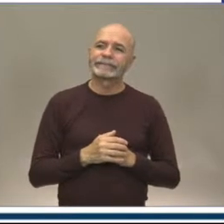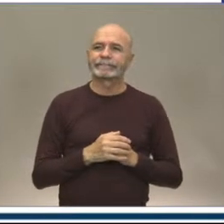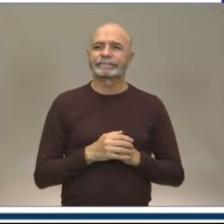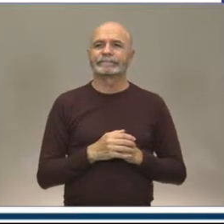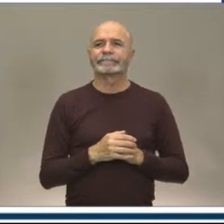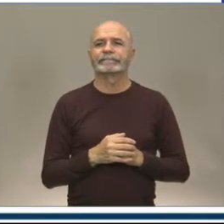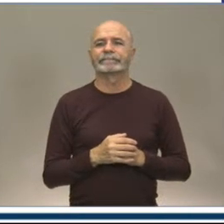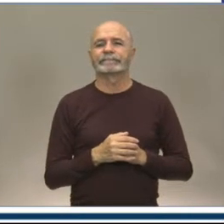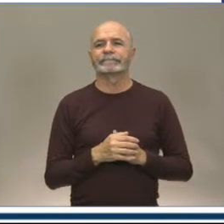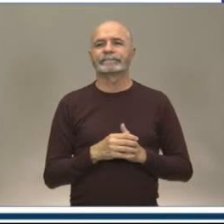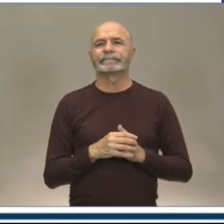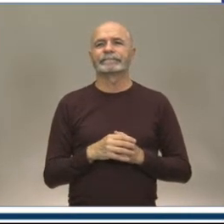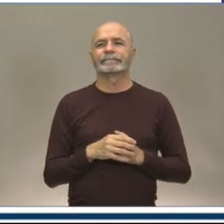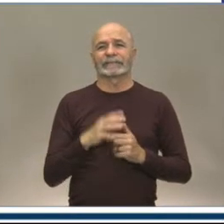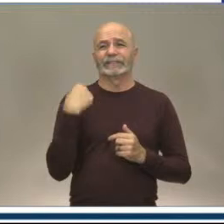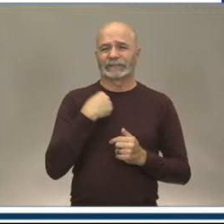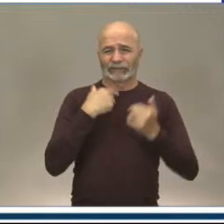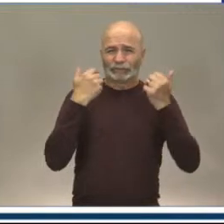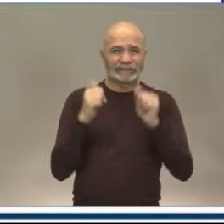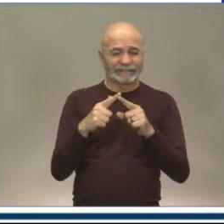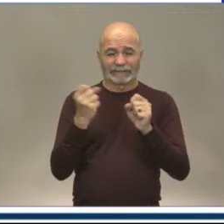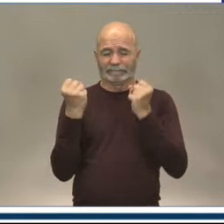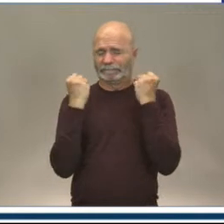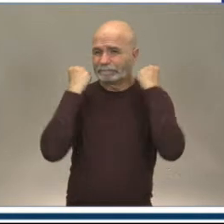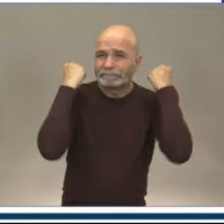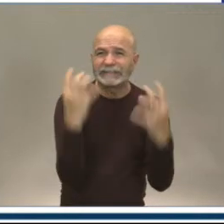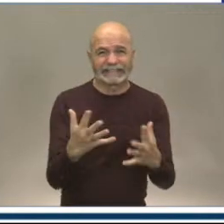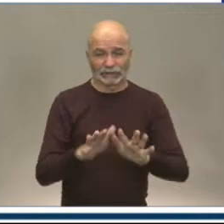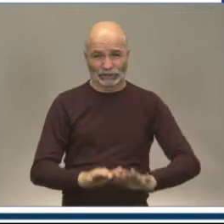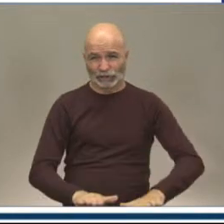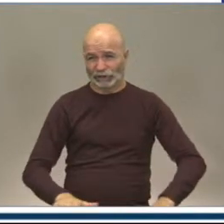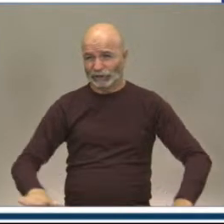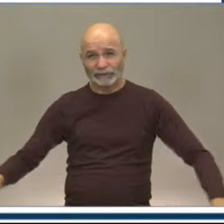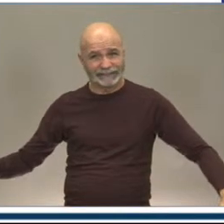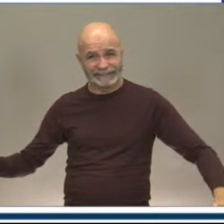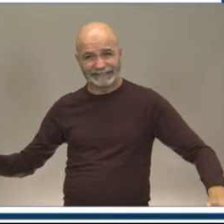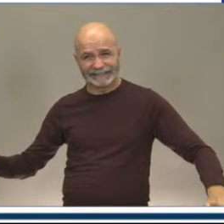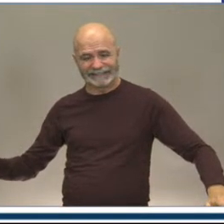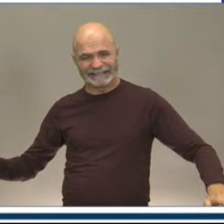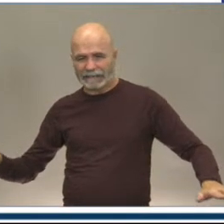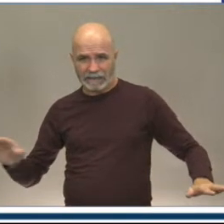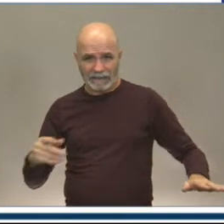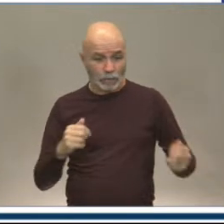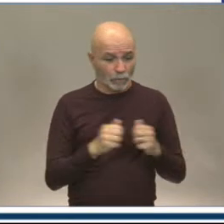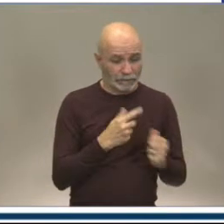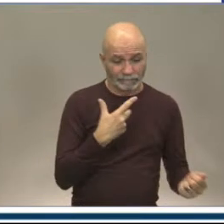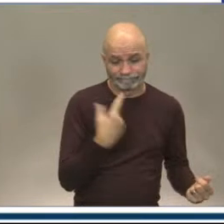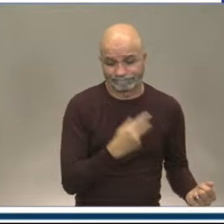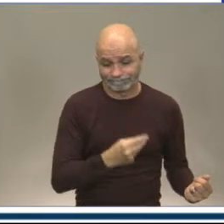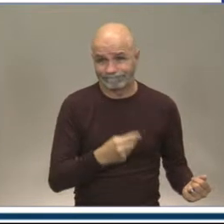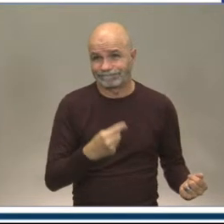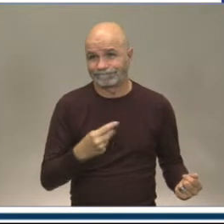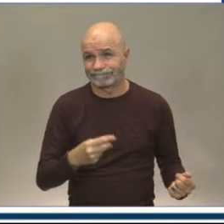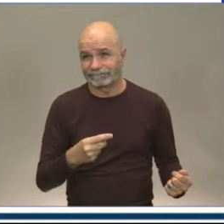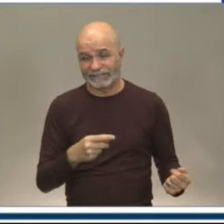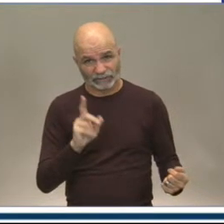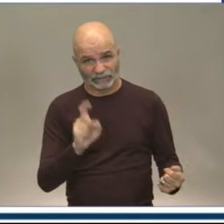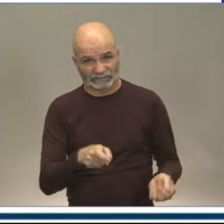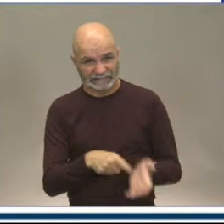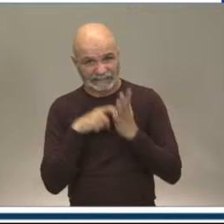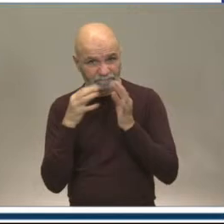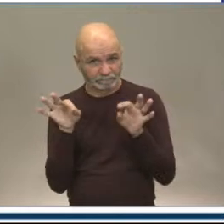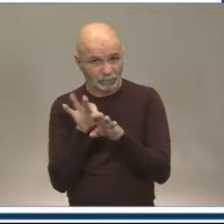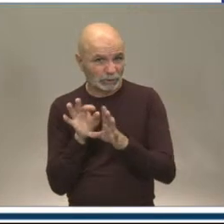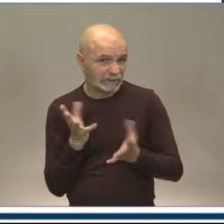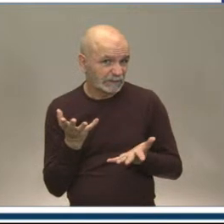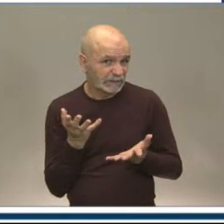to get as many Nova Scotians as possible vaccinated. How critical is the child component to that? I think